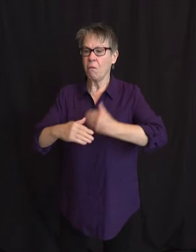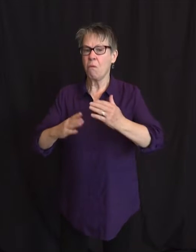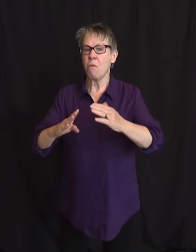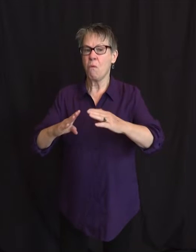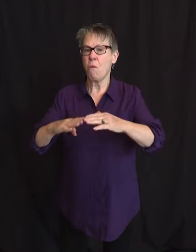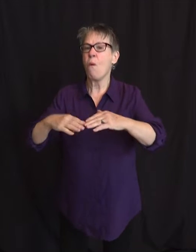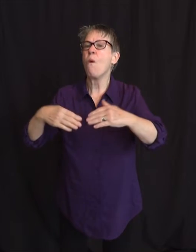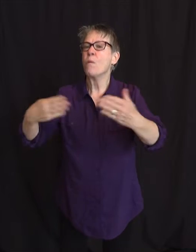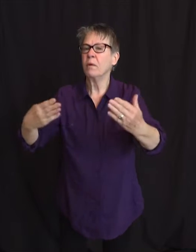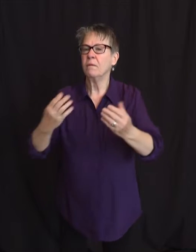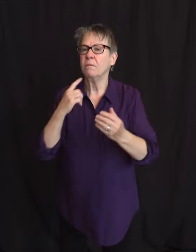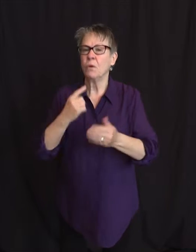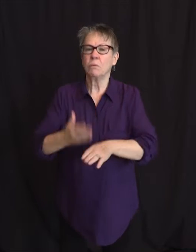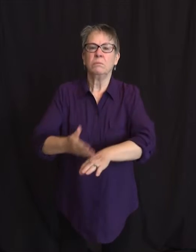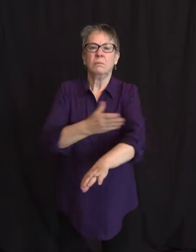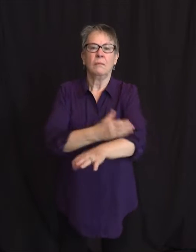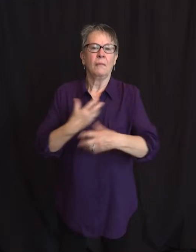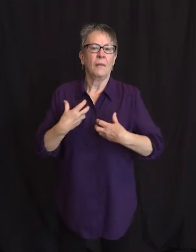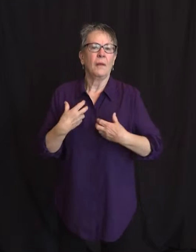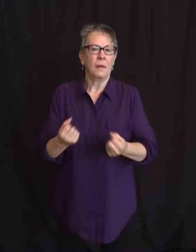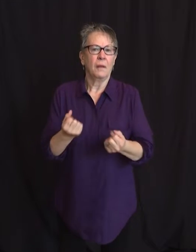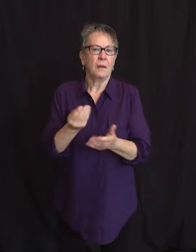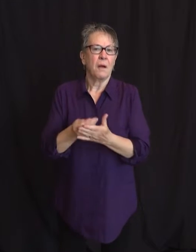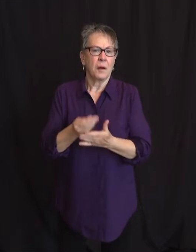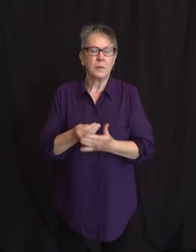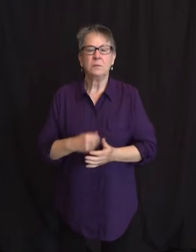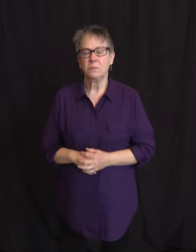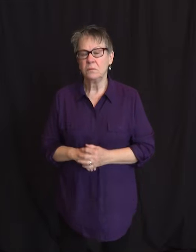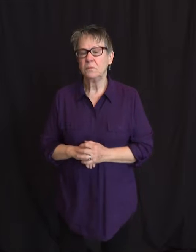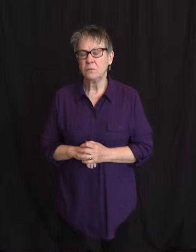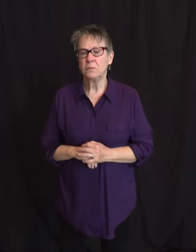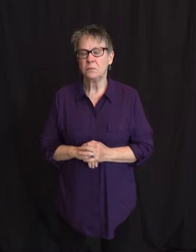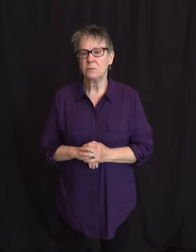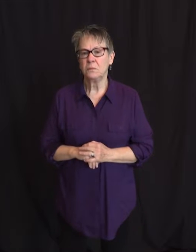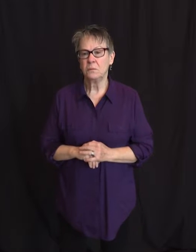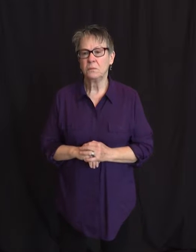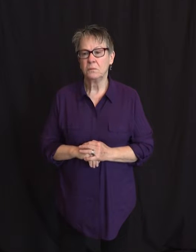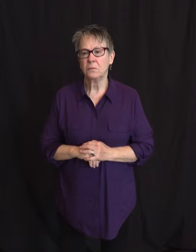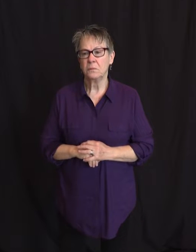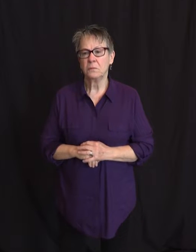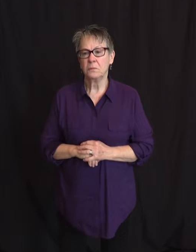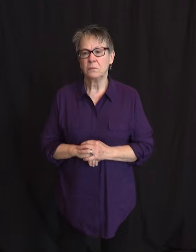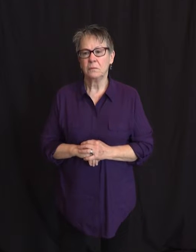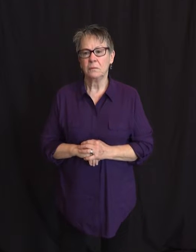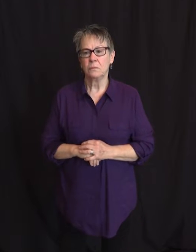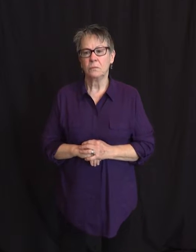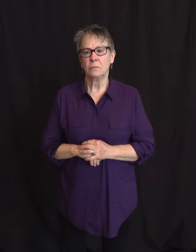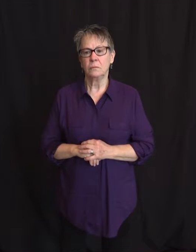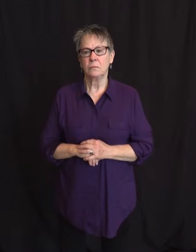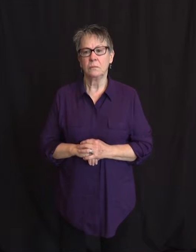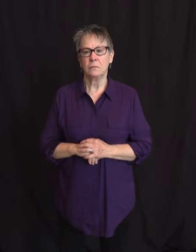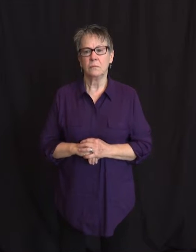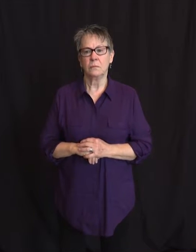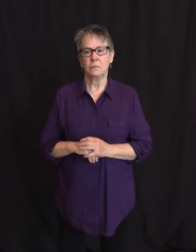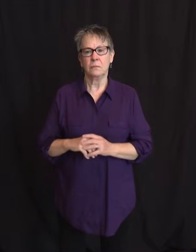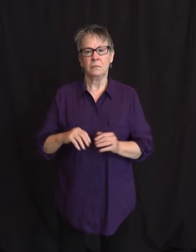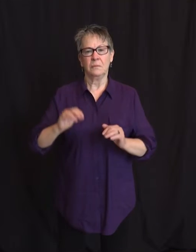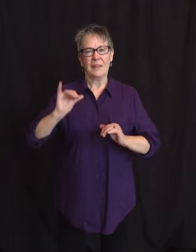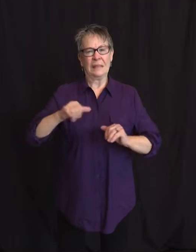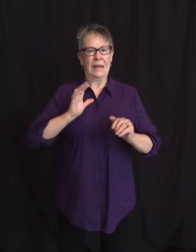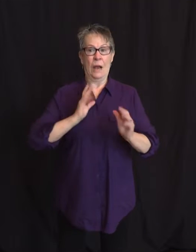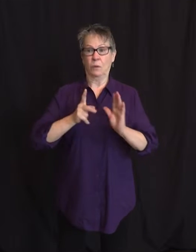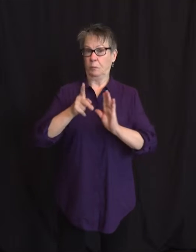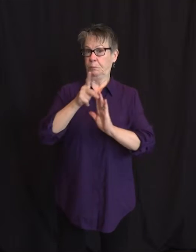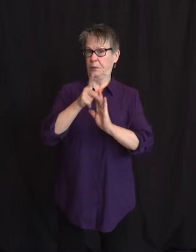from COVID-19. With that principle as our starting point, again, public health creates